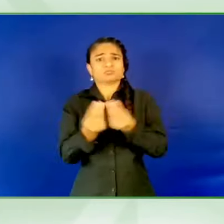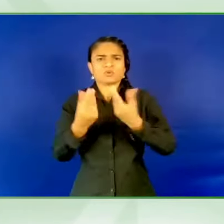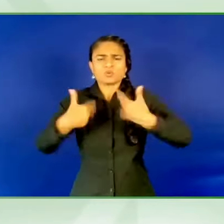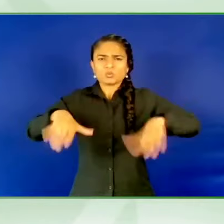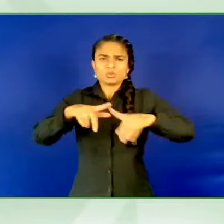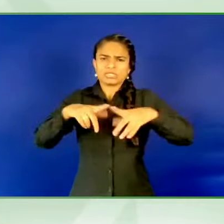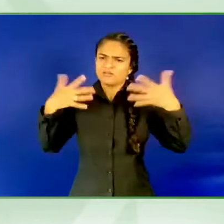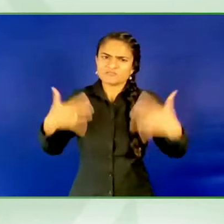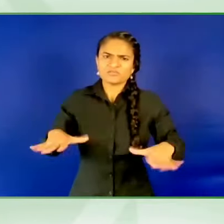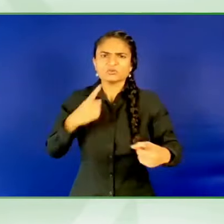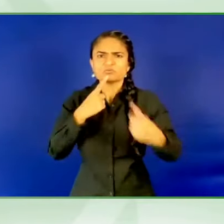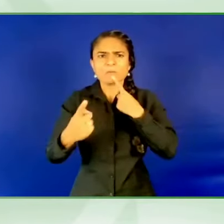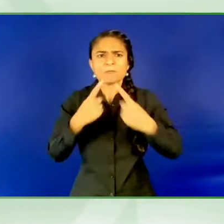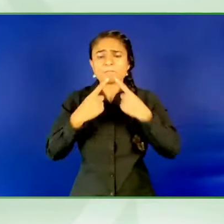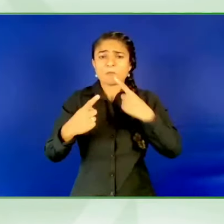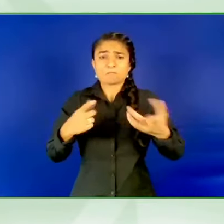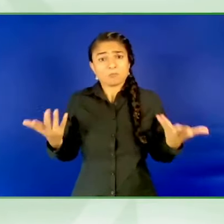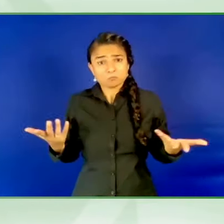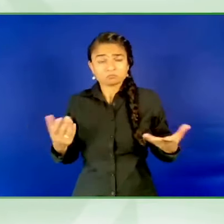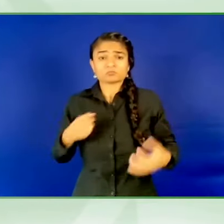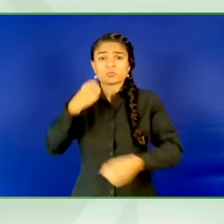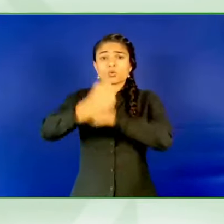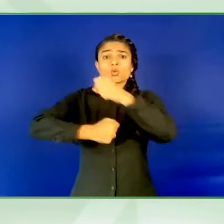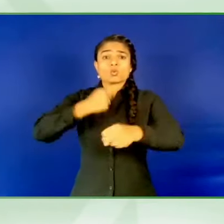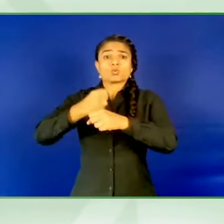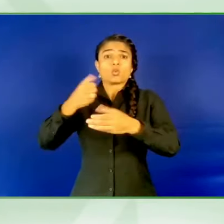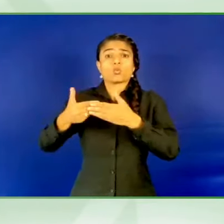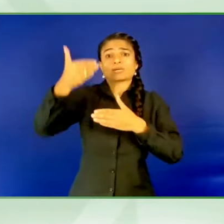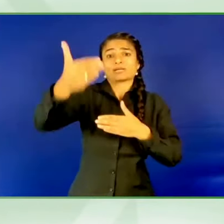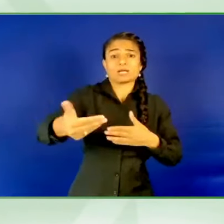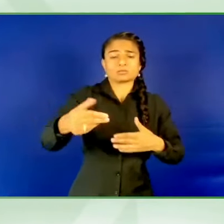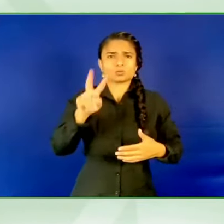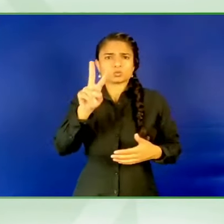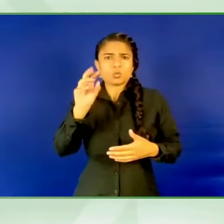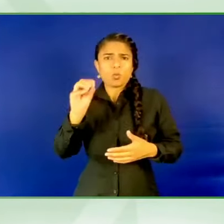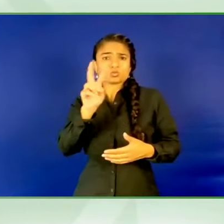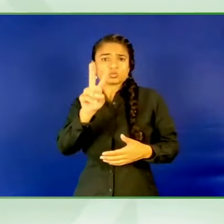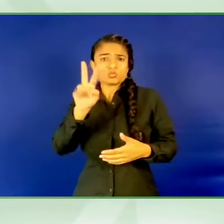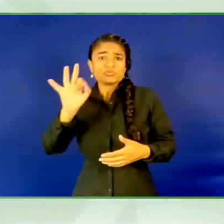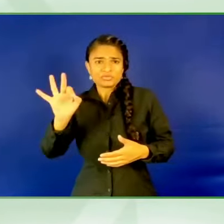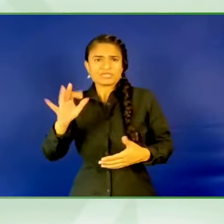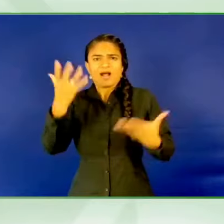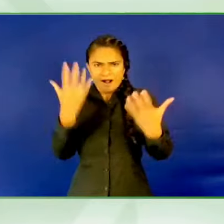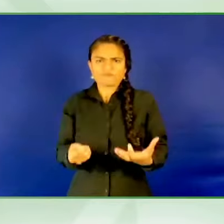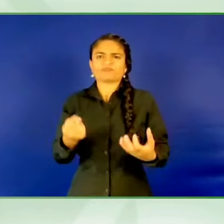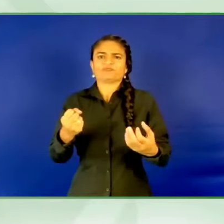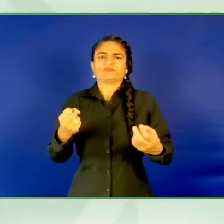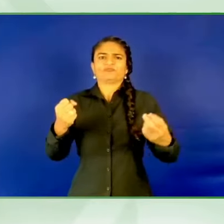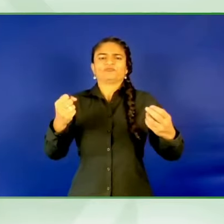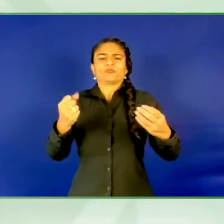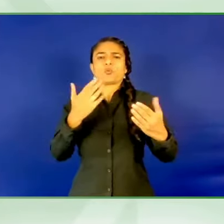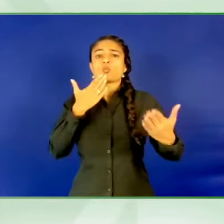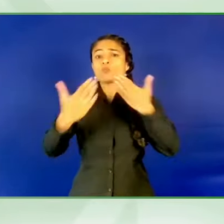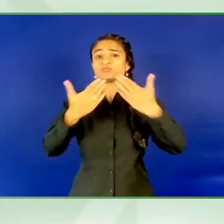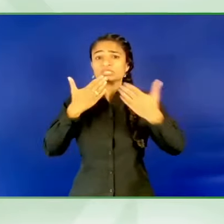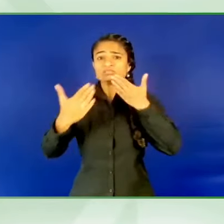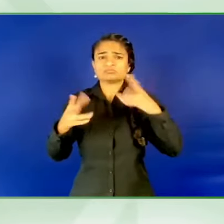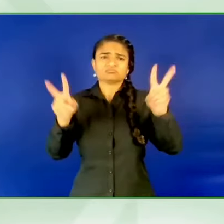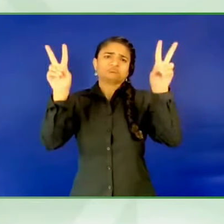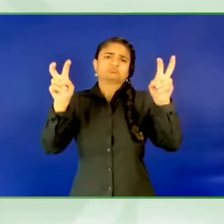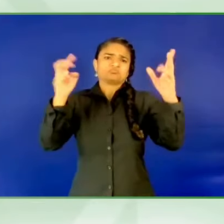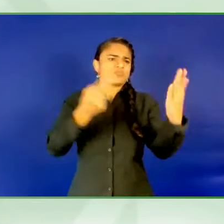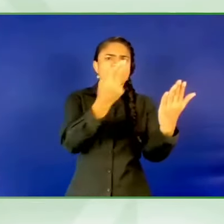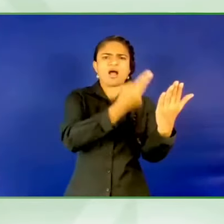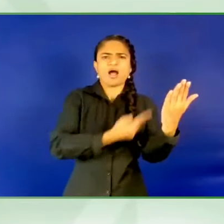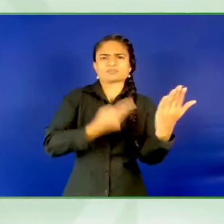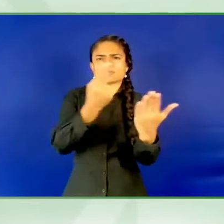reachable, and thanks also to these new technologies and to Google and all the hashtags, etc. So that I would say that's kind of